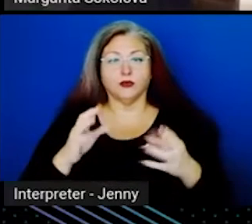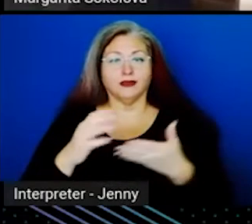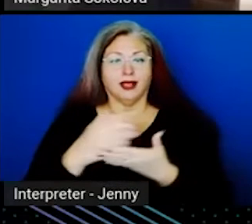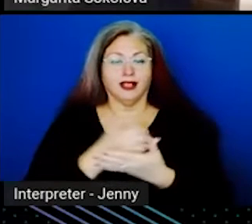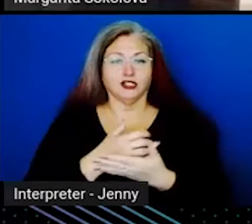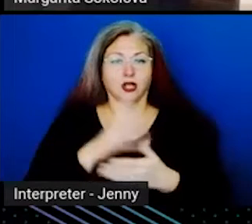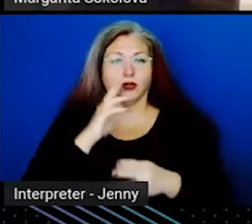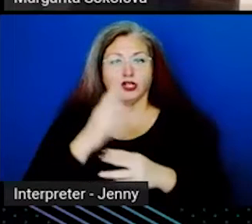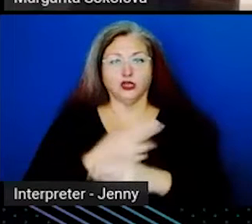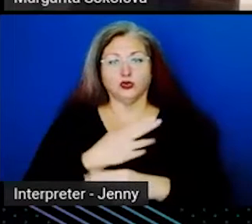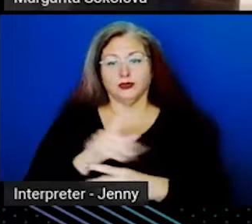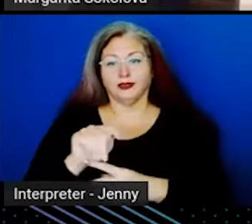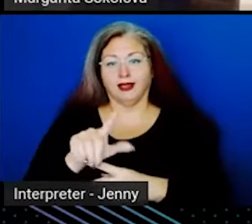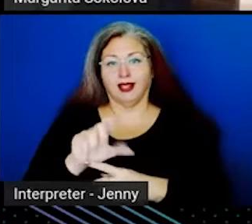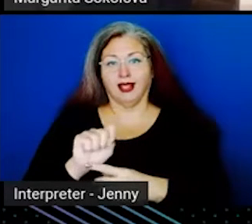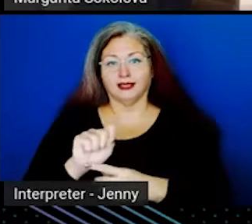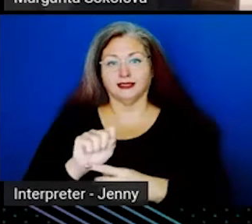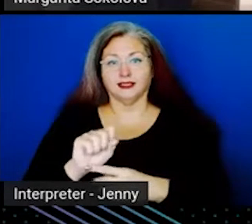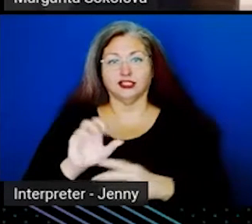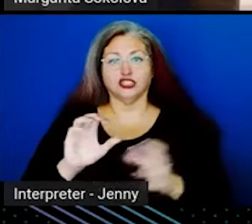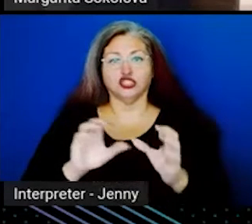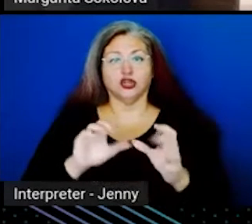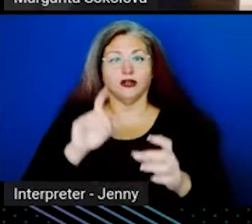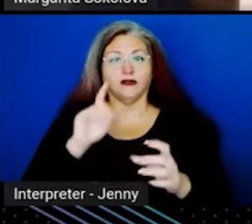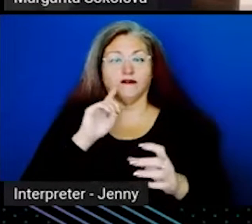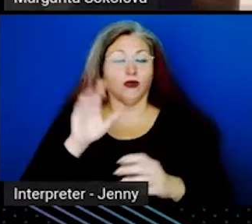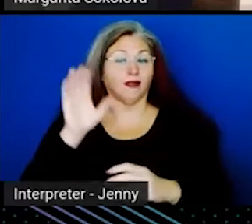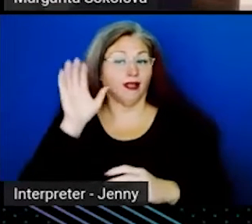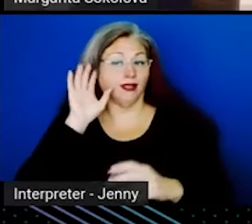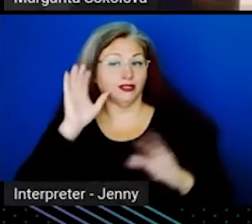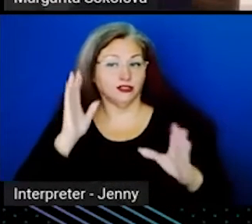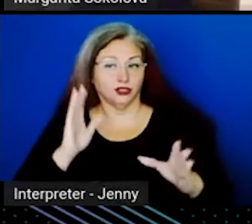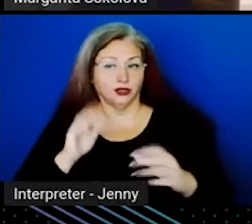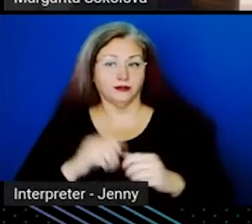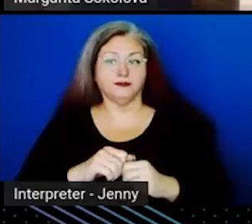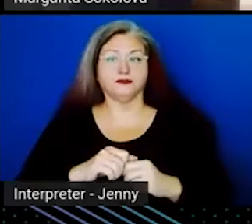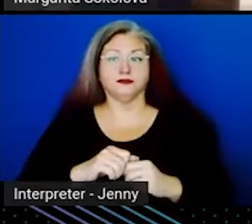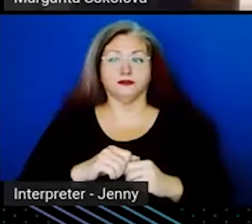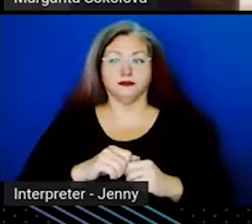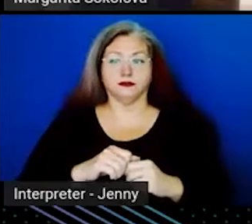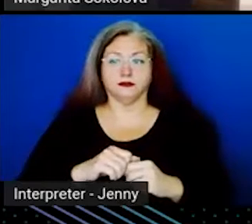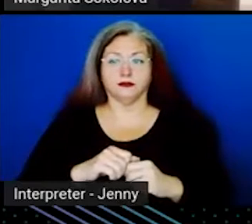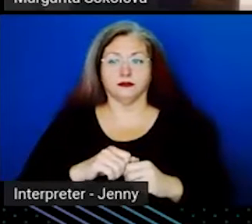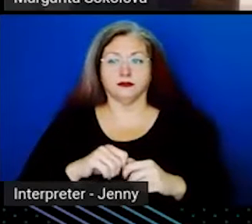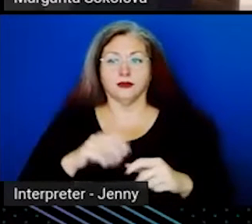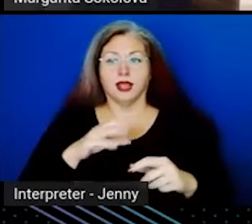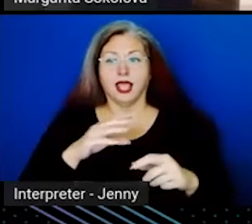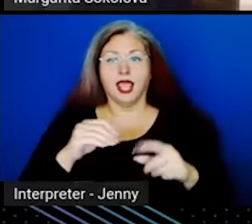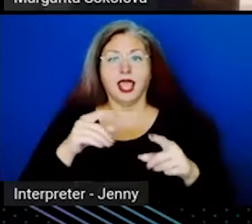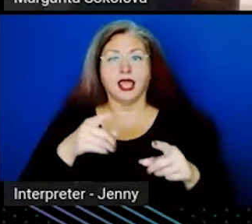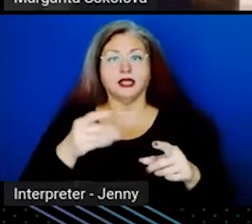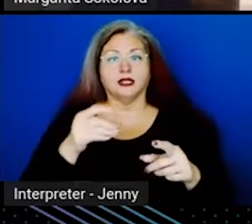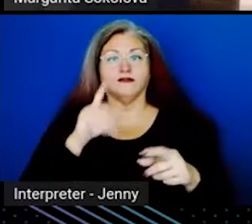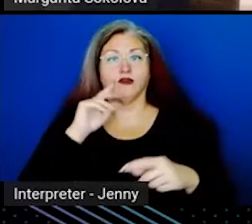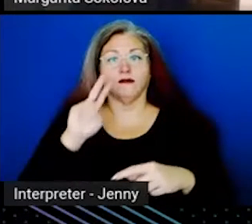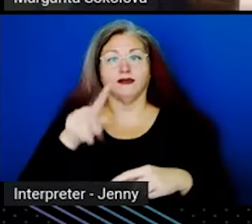that TLS cert for the listener and the VPC for the target group